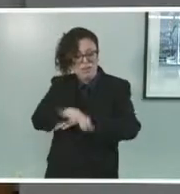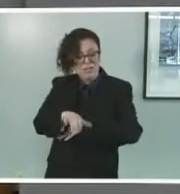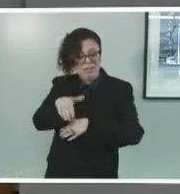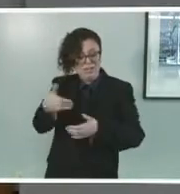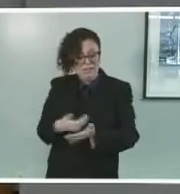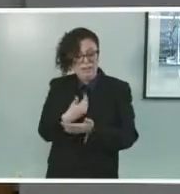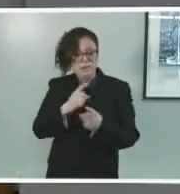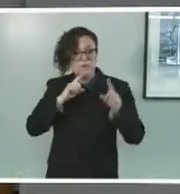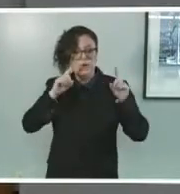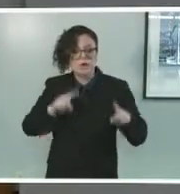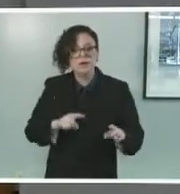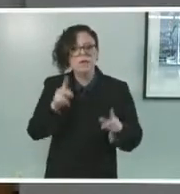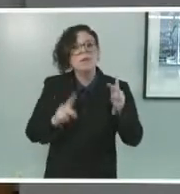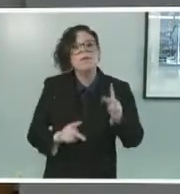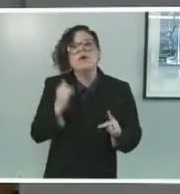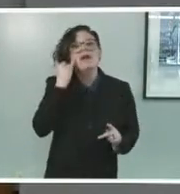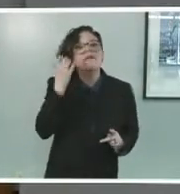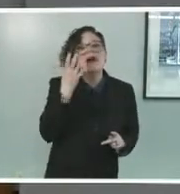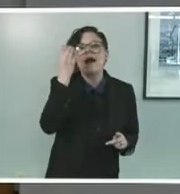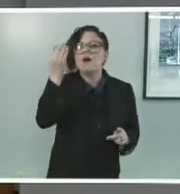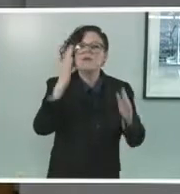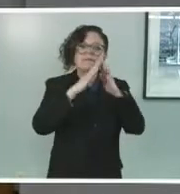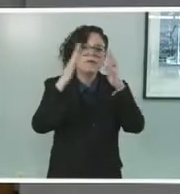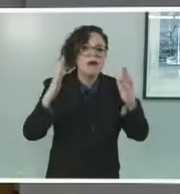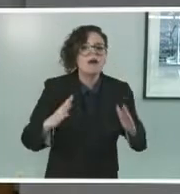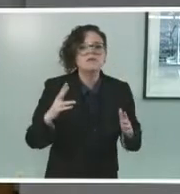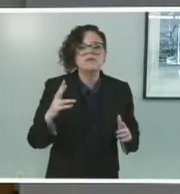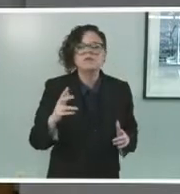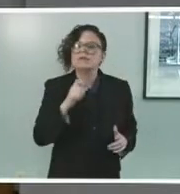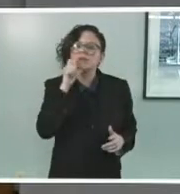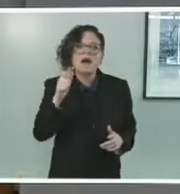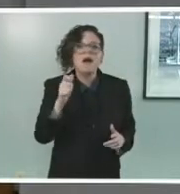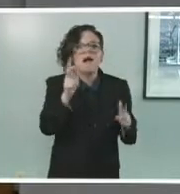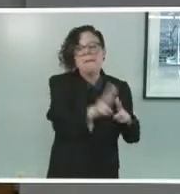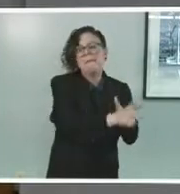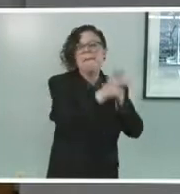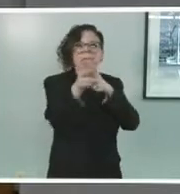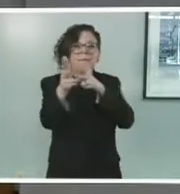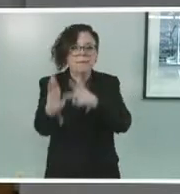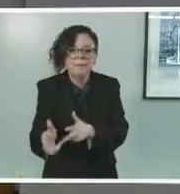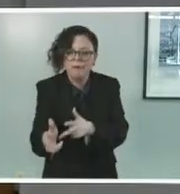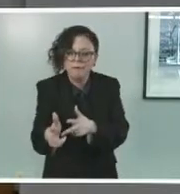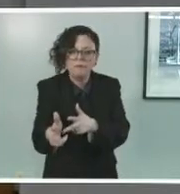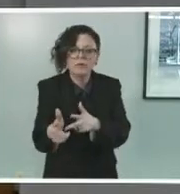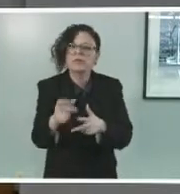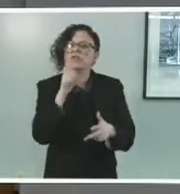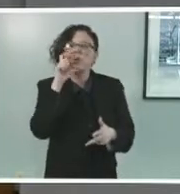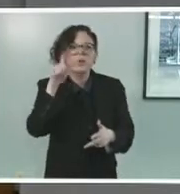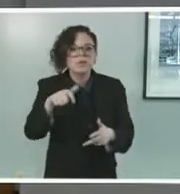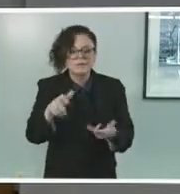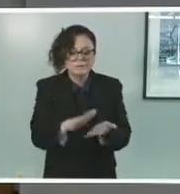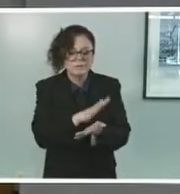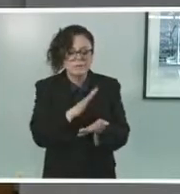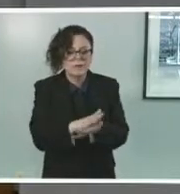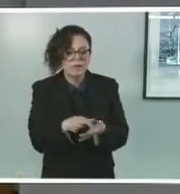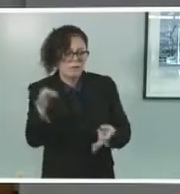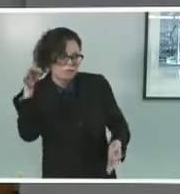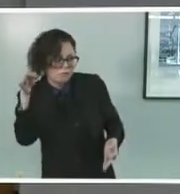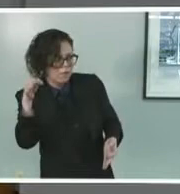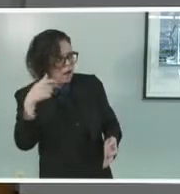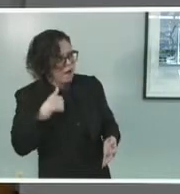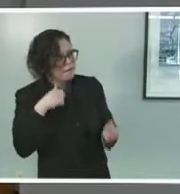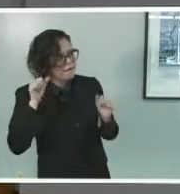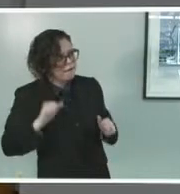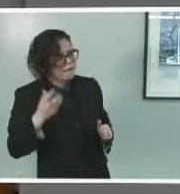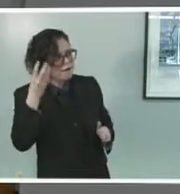their homes are not going to be stopped by police officers or deputies. There's no document to prove that you can leave. We're